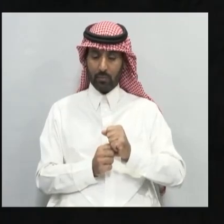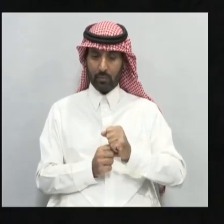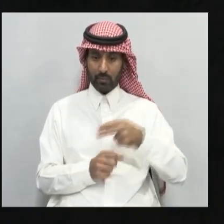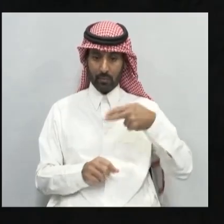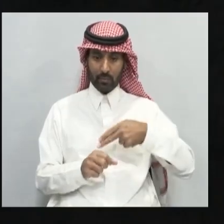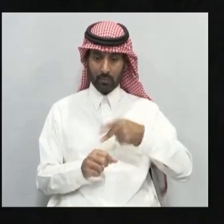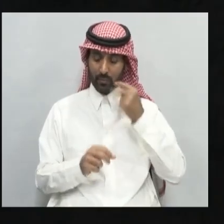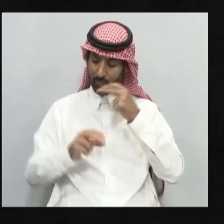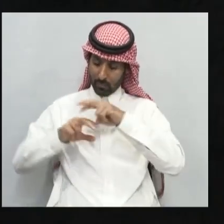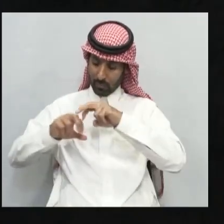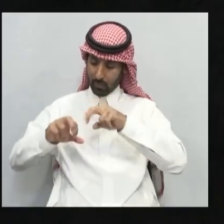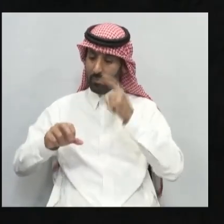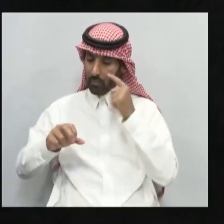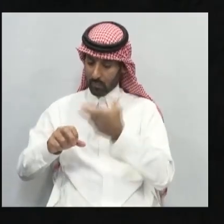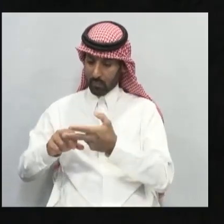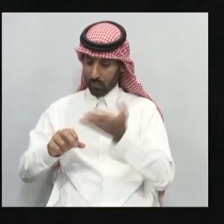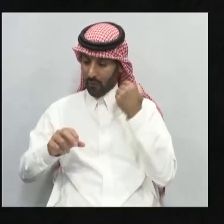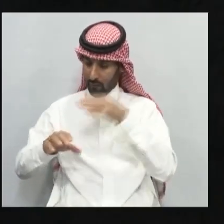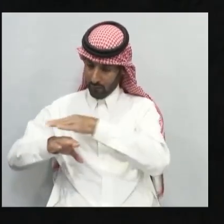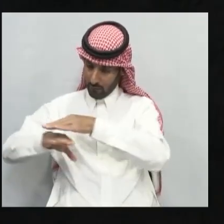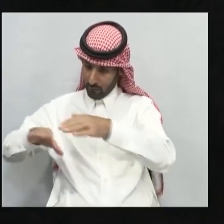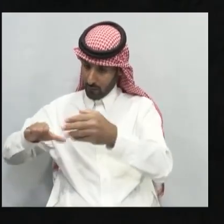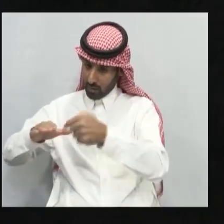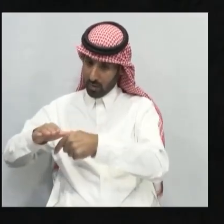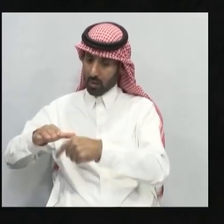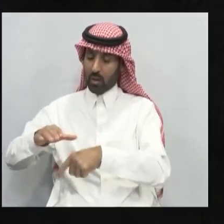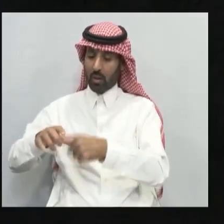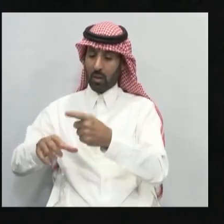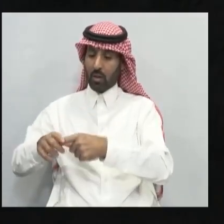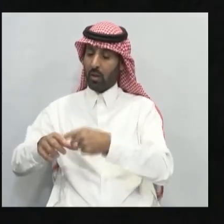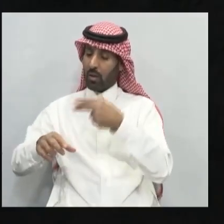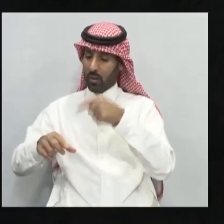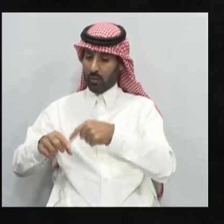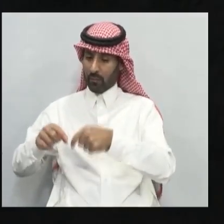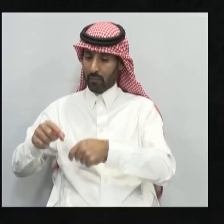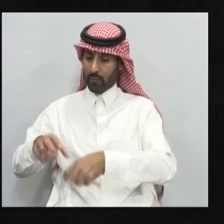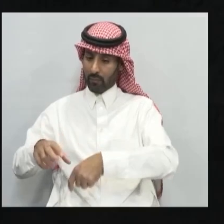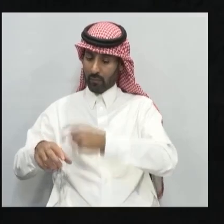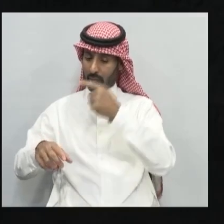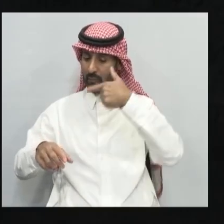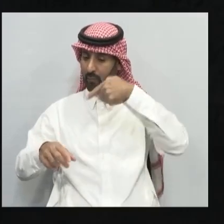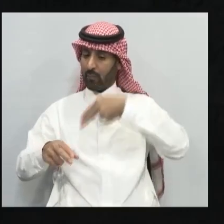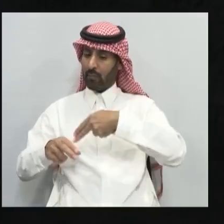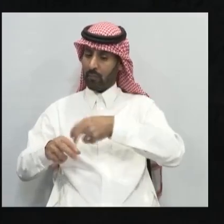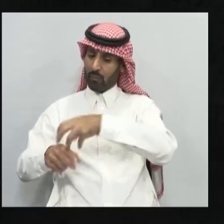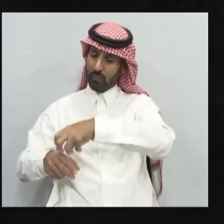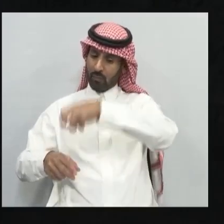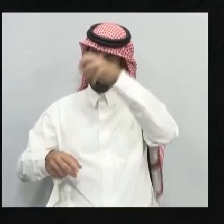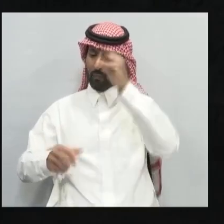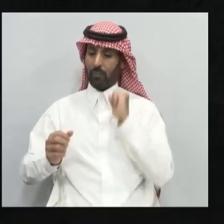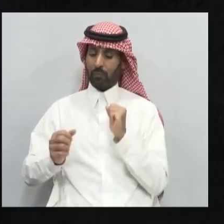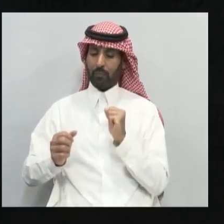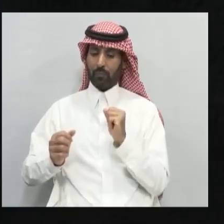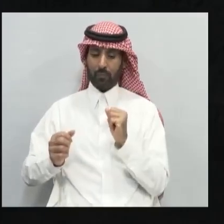actually is discovery. It was there underneath the ground. Then we dig into there, we have drilled, and we found out the